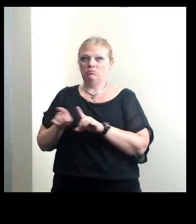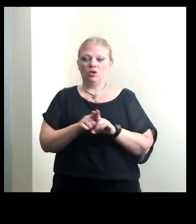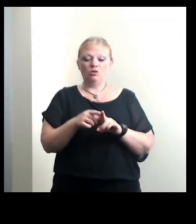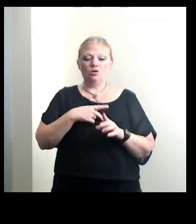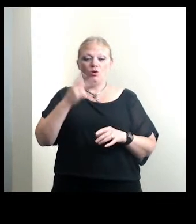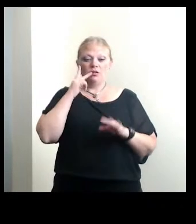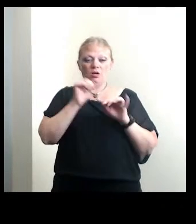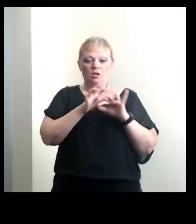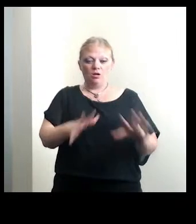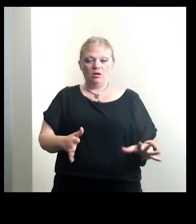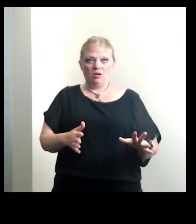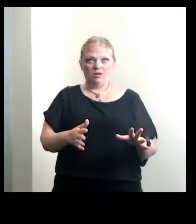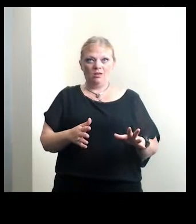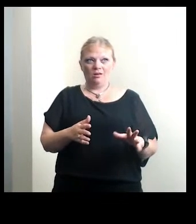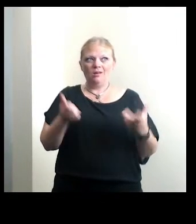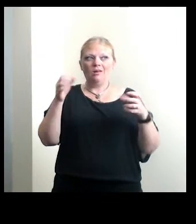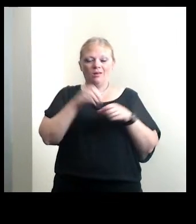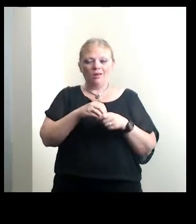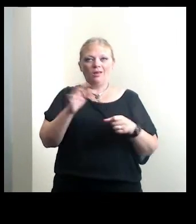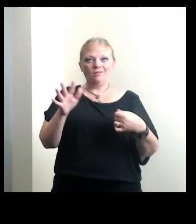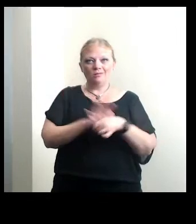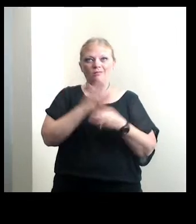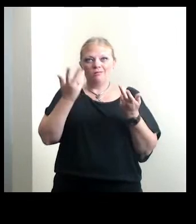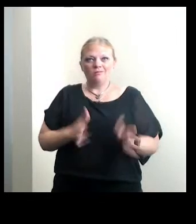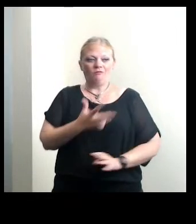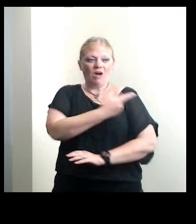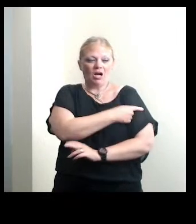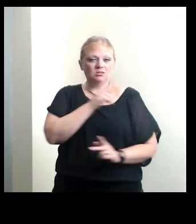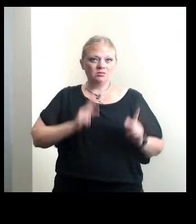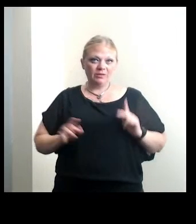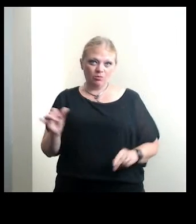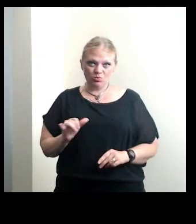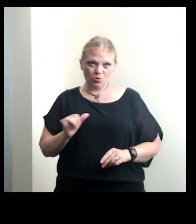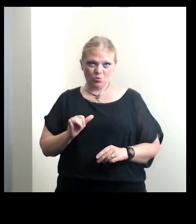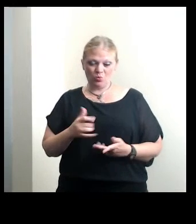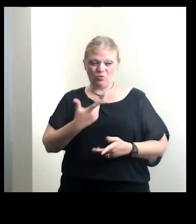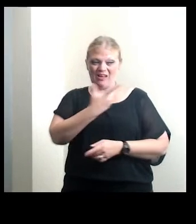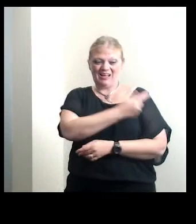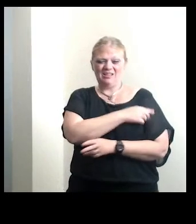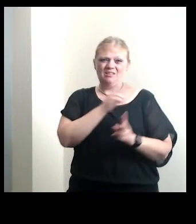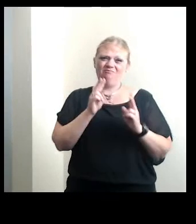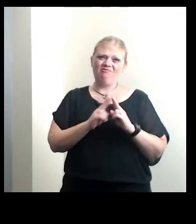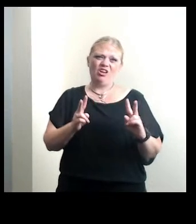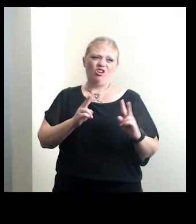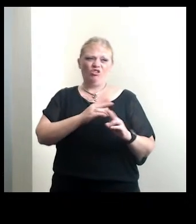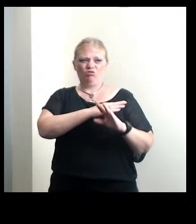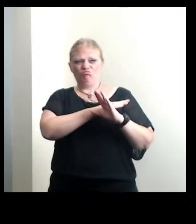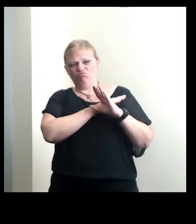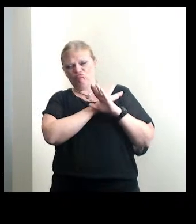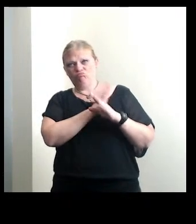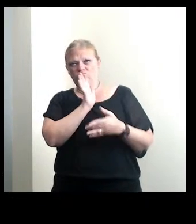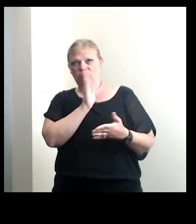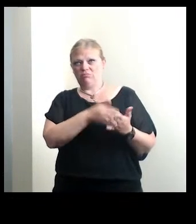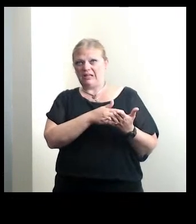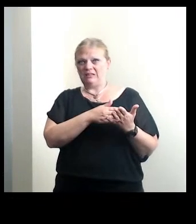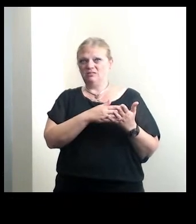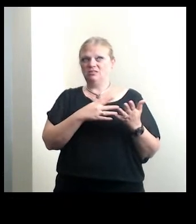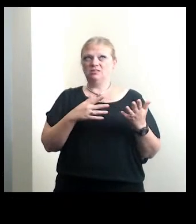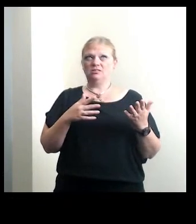even from fully vaccinated people. So again, the vaccine is very protective against